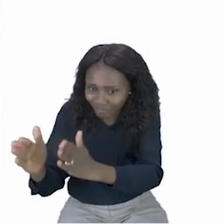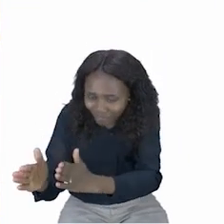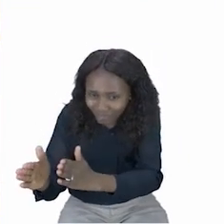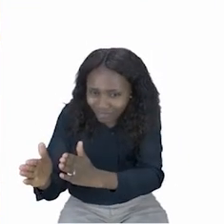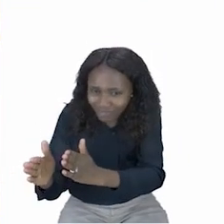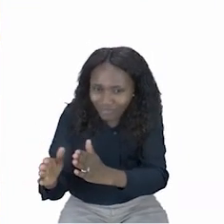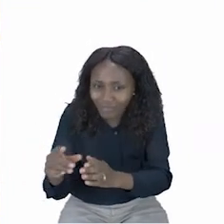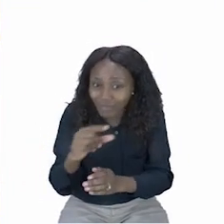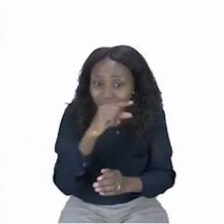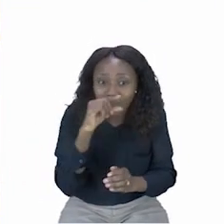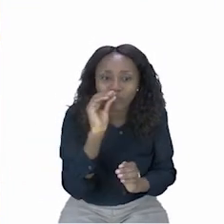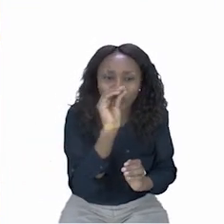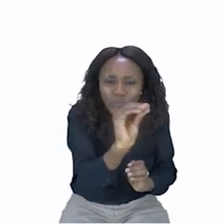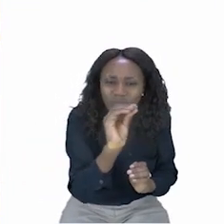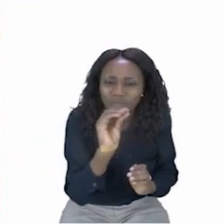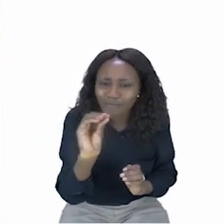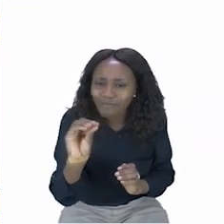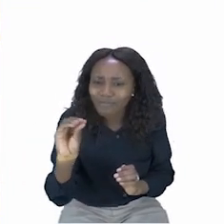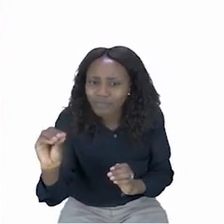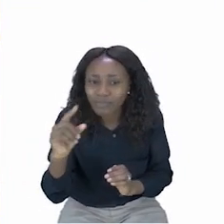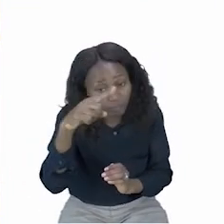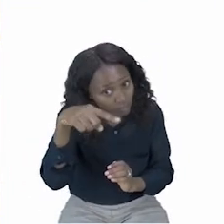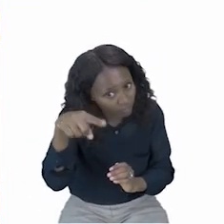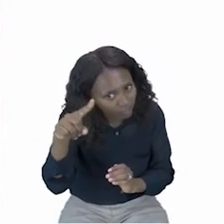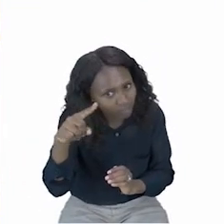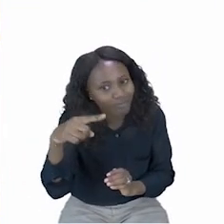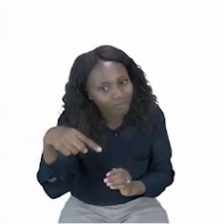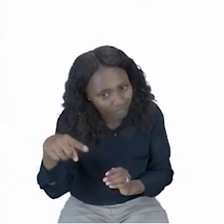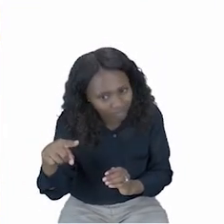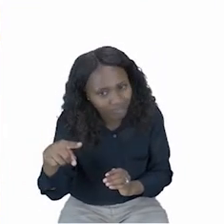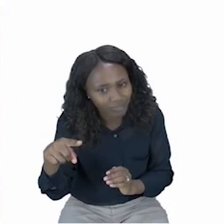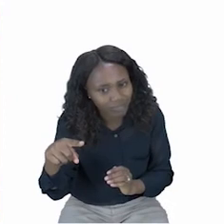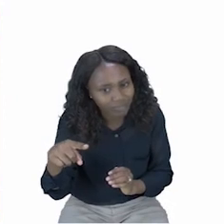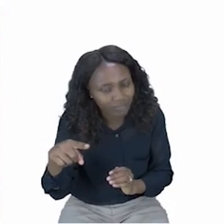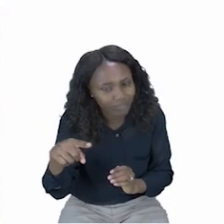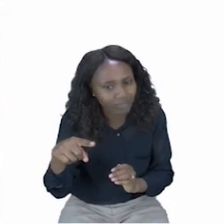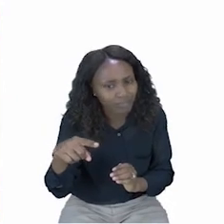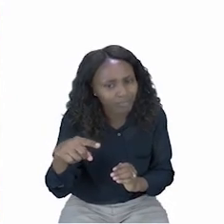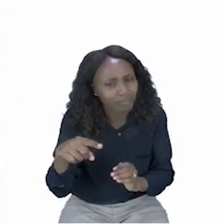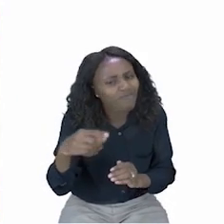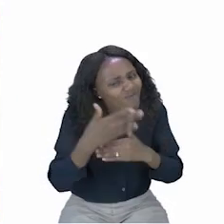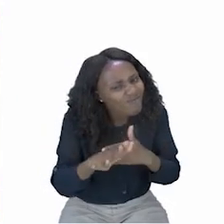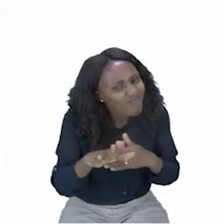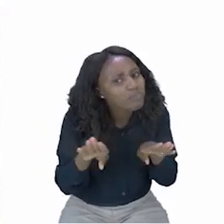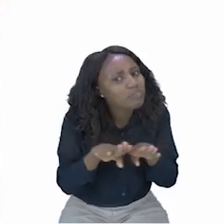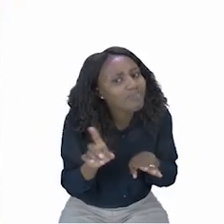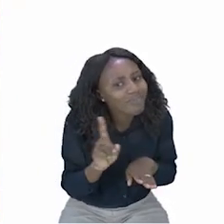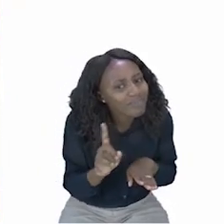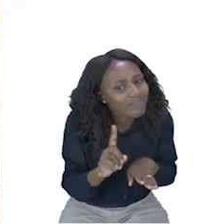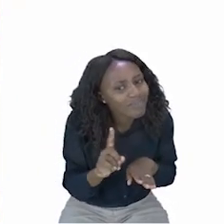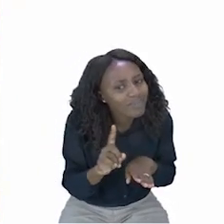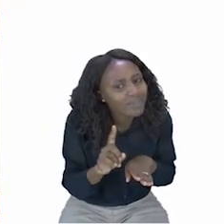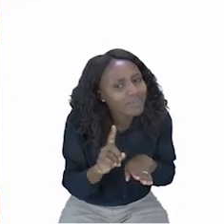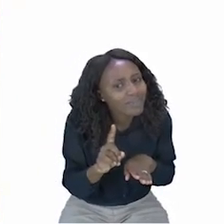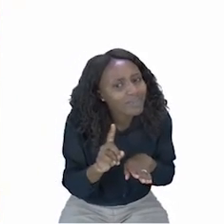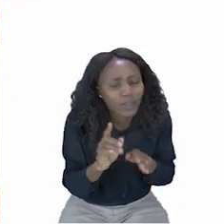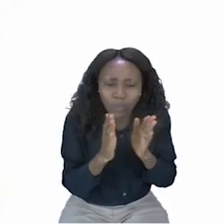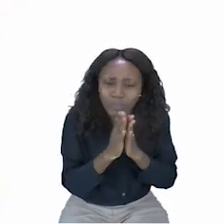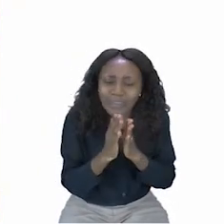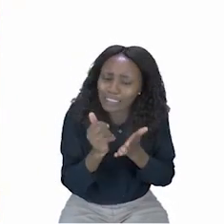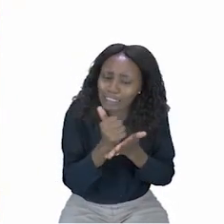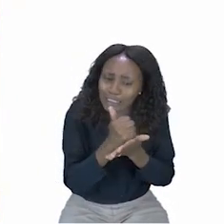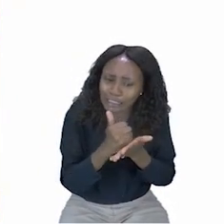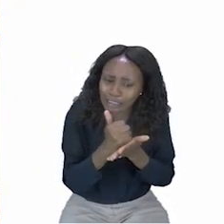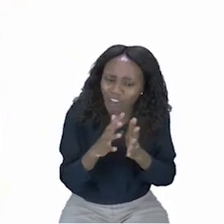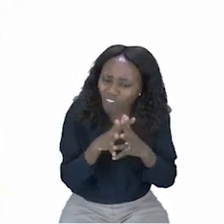the correct type of nouns. And when you are done with that, make sure that it is neat and you